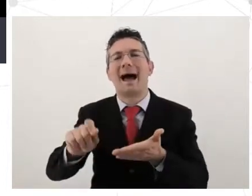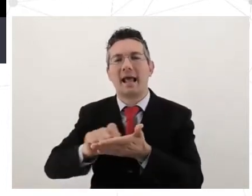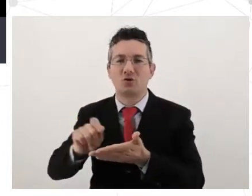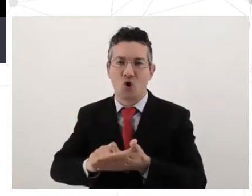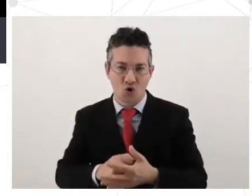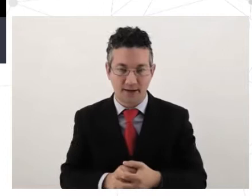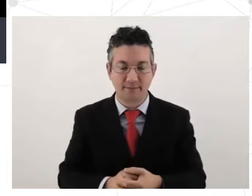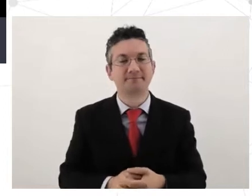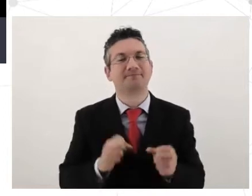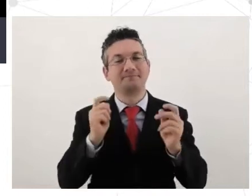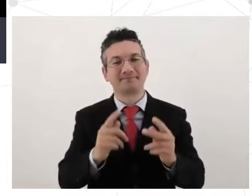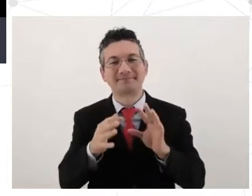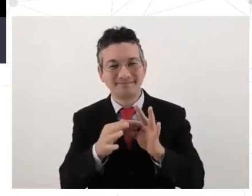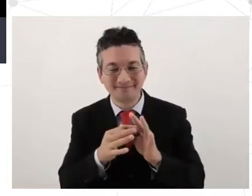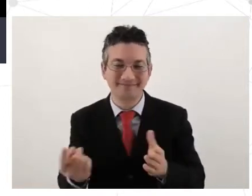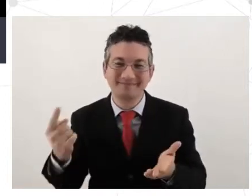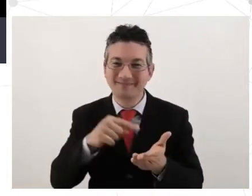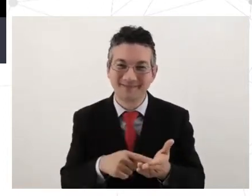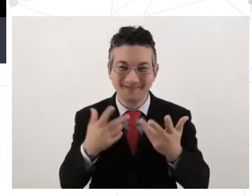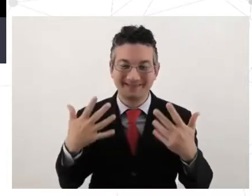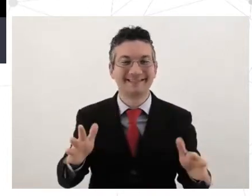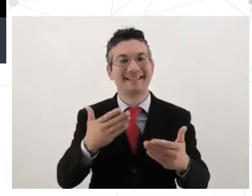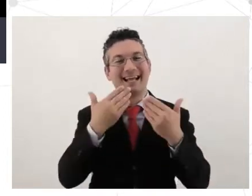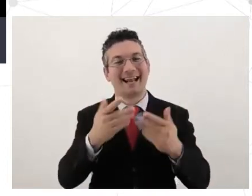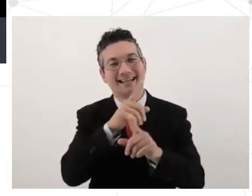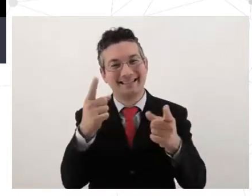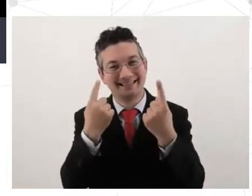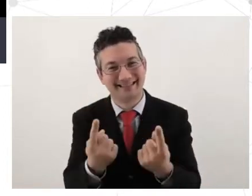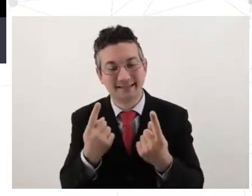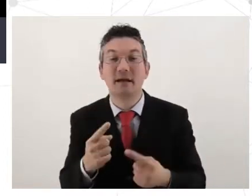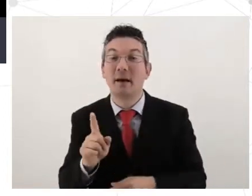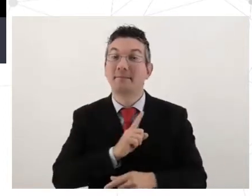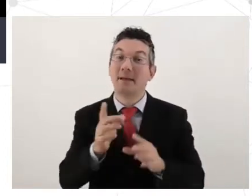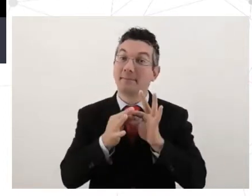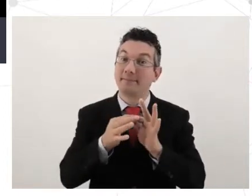Very good, girl, Valera. Well, I've been waiting patiently.